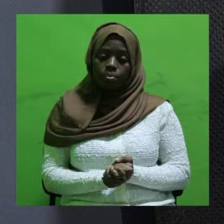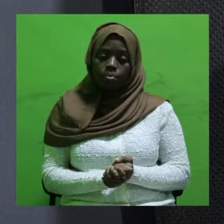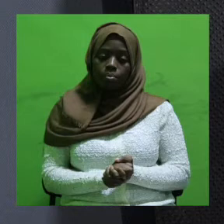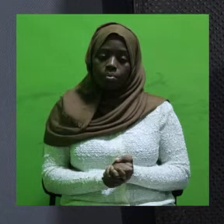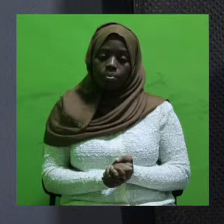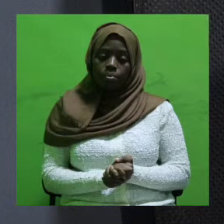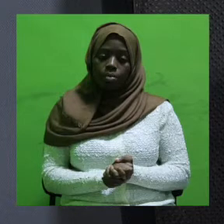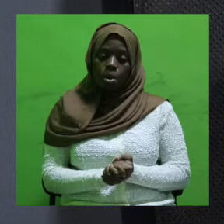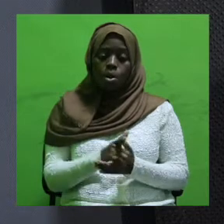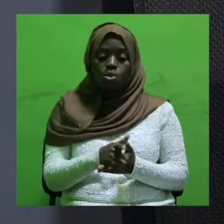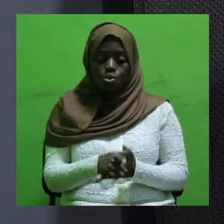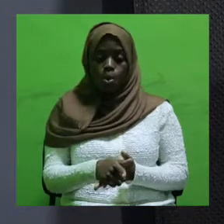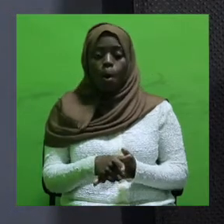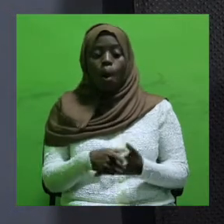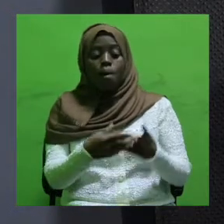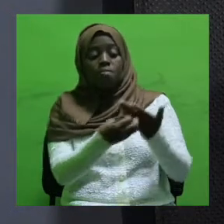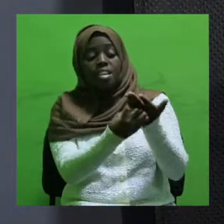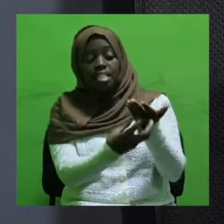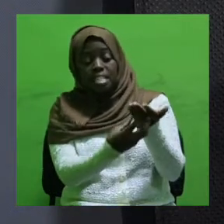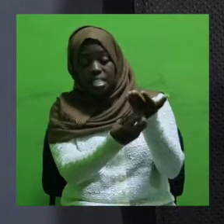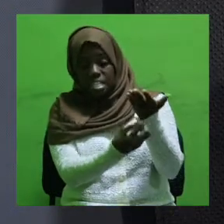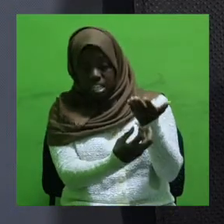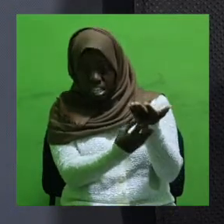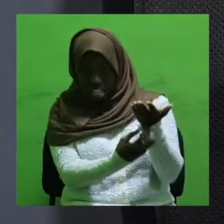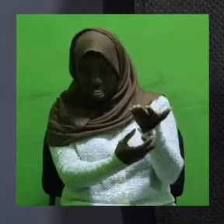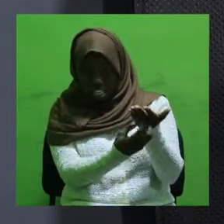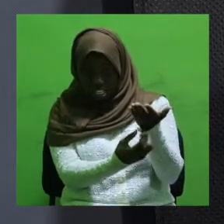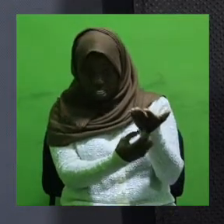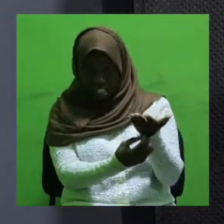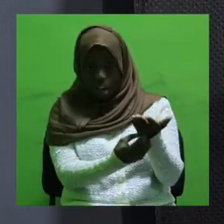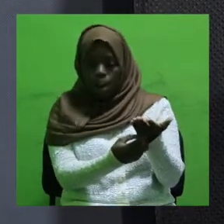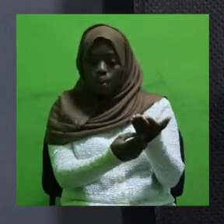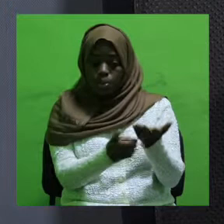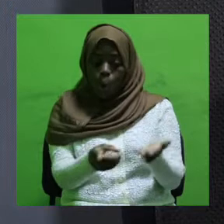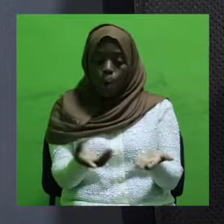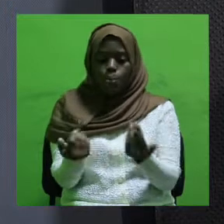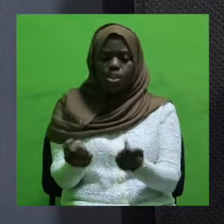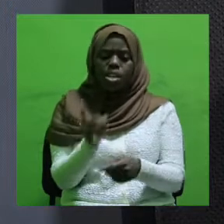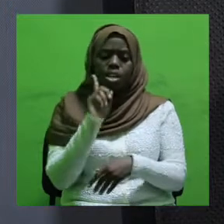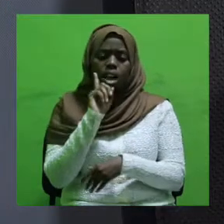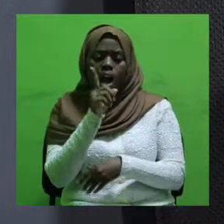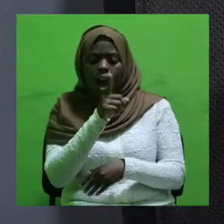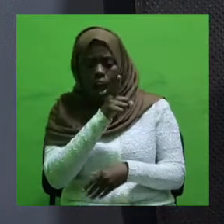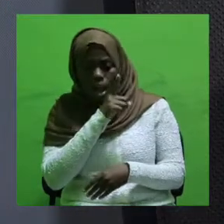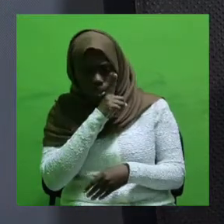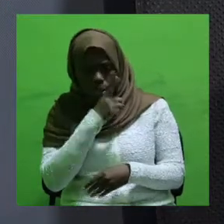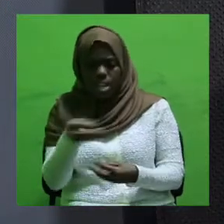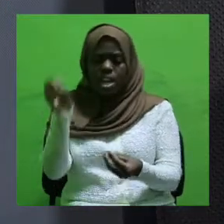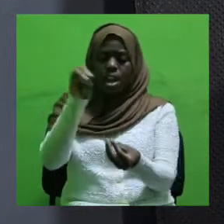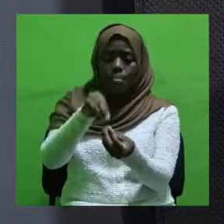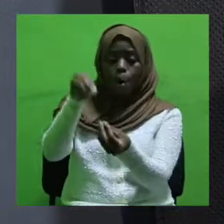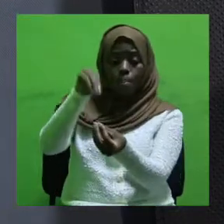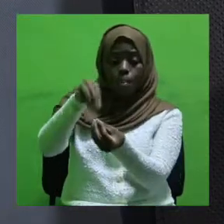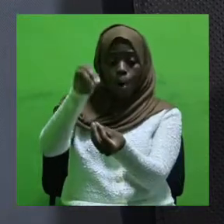ultrafiltration, or that's how ultrafiltration works inside the kidney. So you can answer it just like this, or you can answer it giving